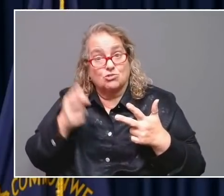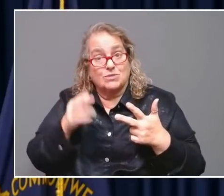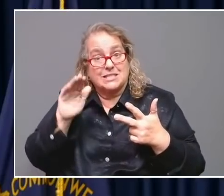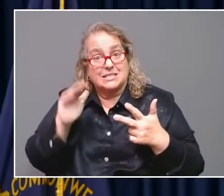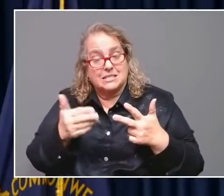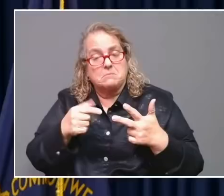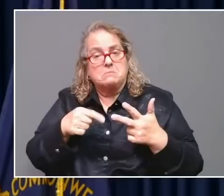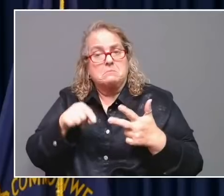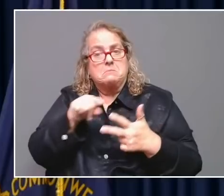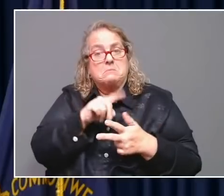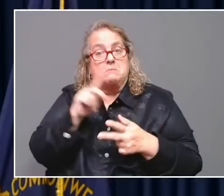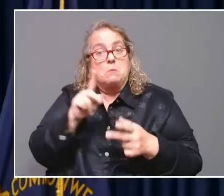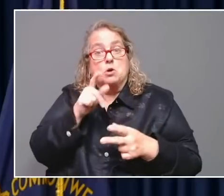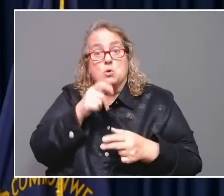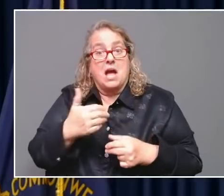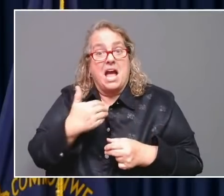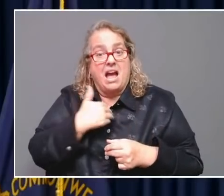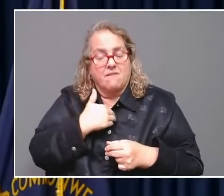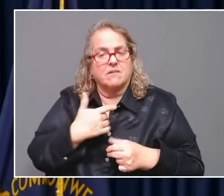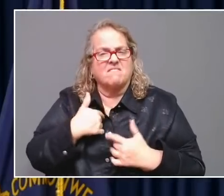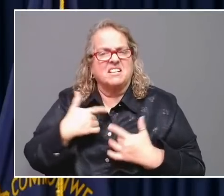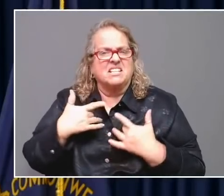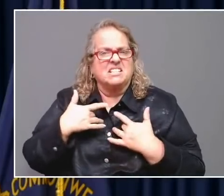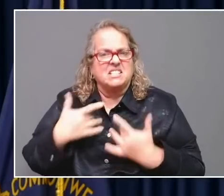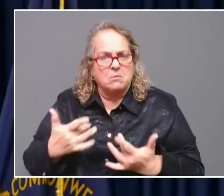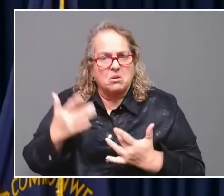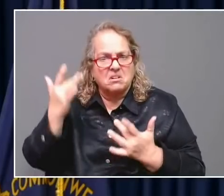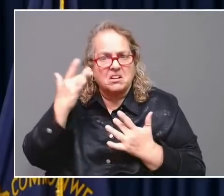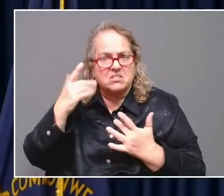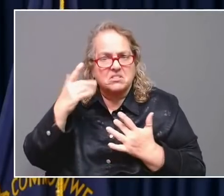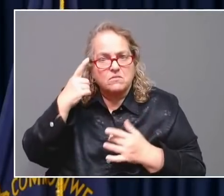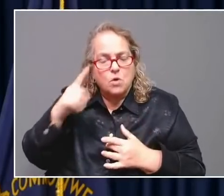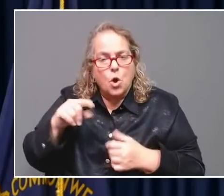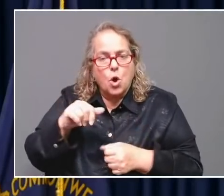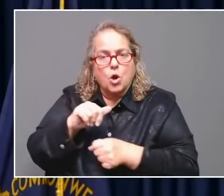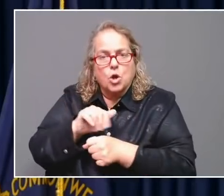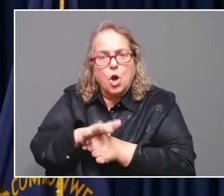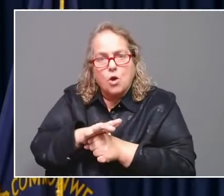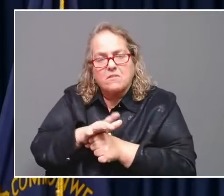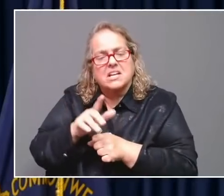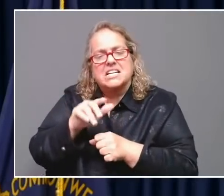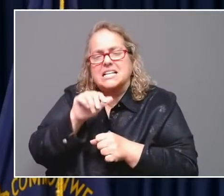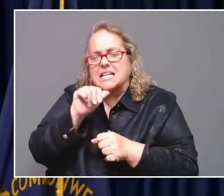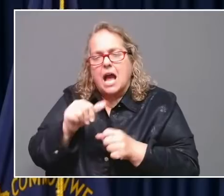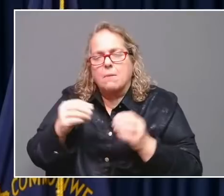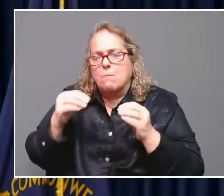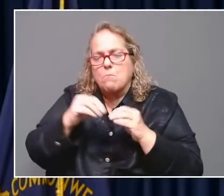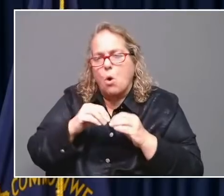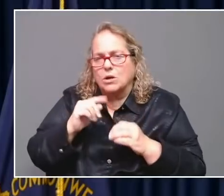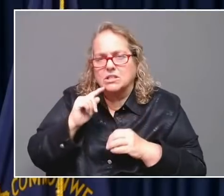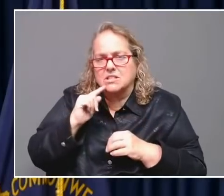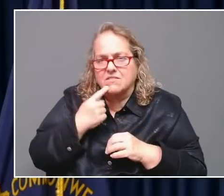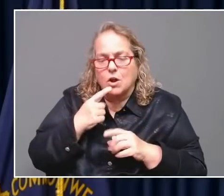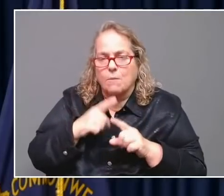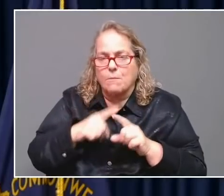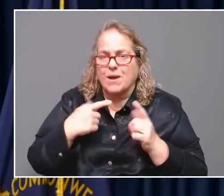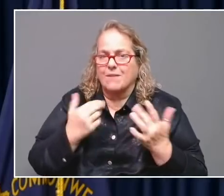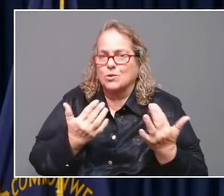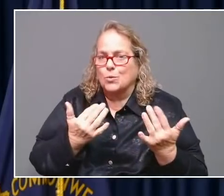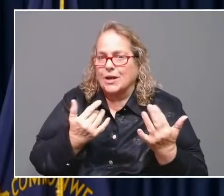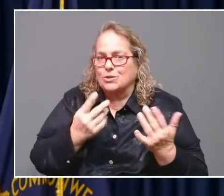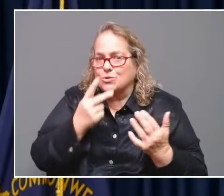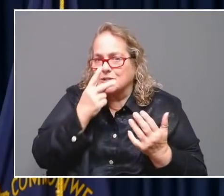relatively typical illness for COVID, and it has not yet appeared more severe, but it'll take time to see that, as well as